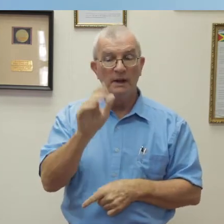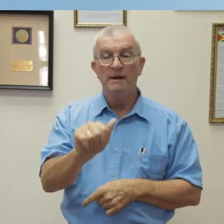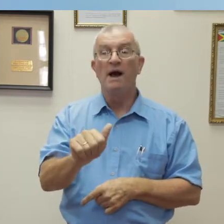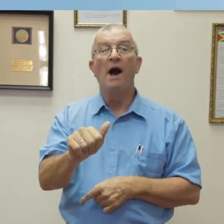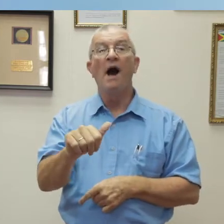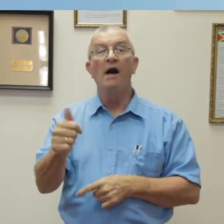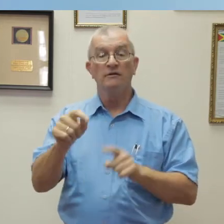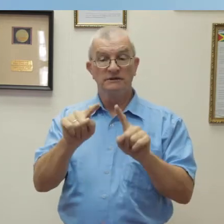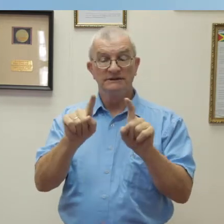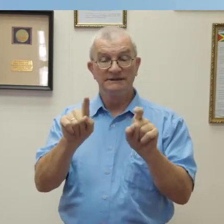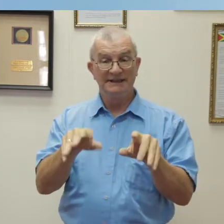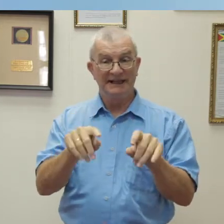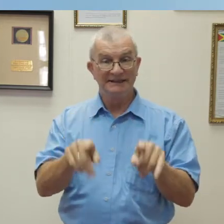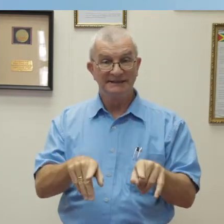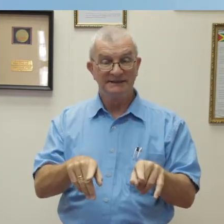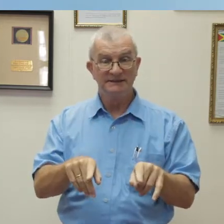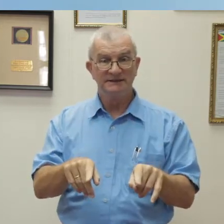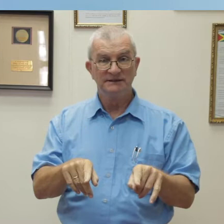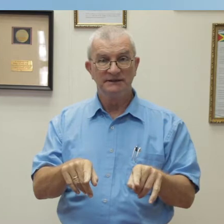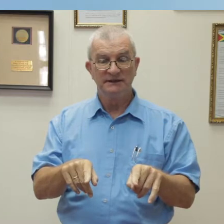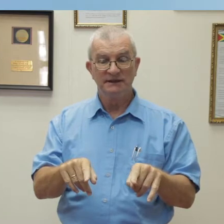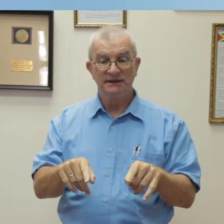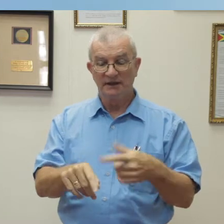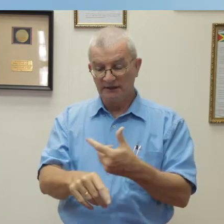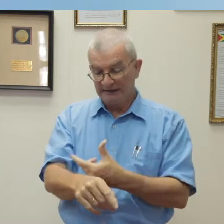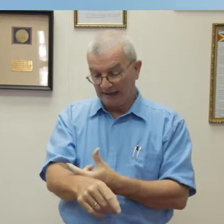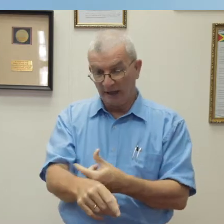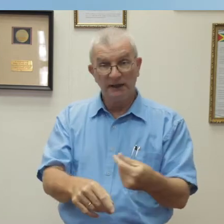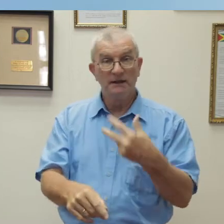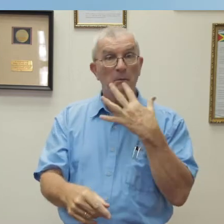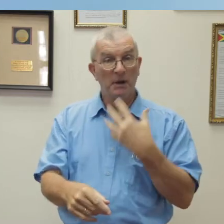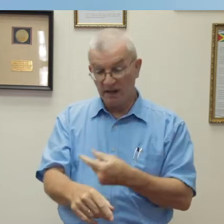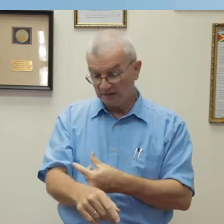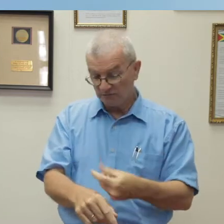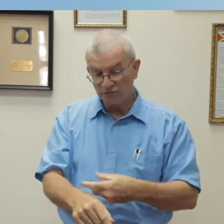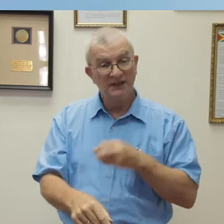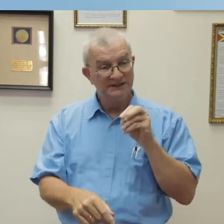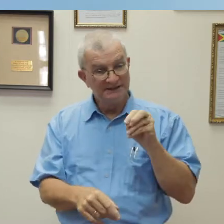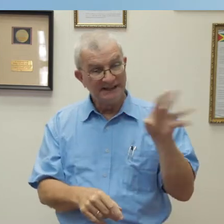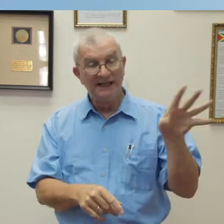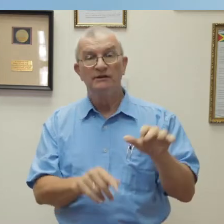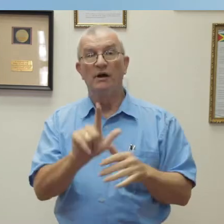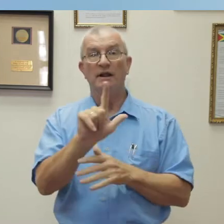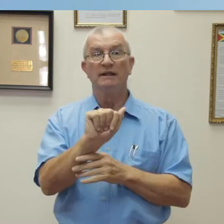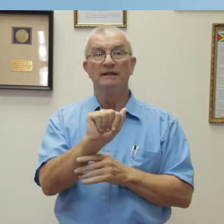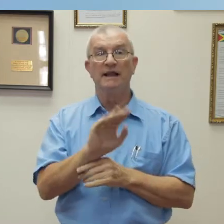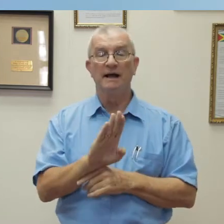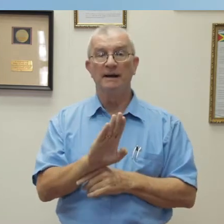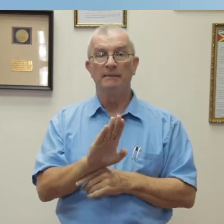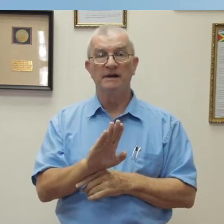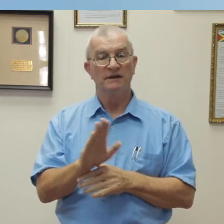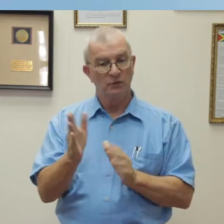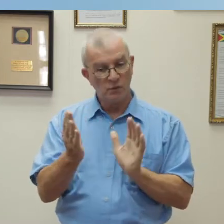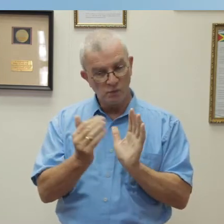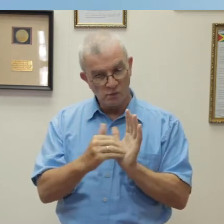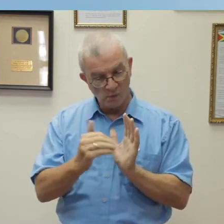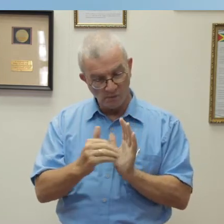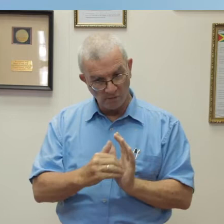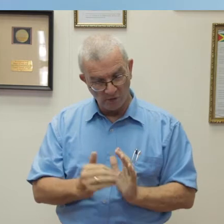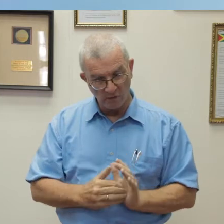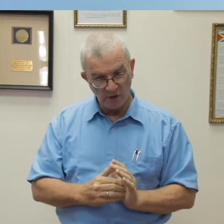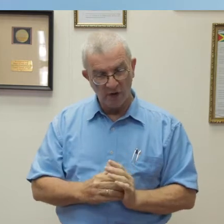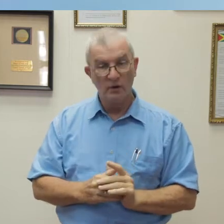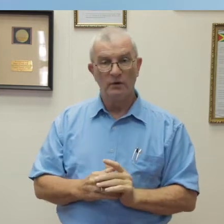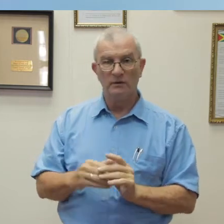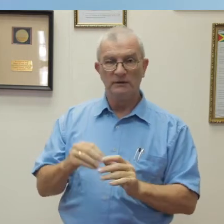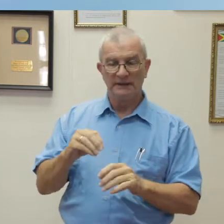off and sent to a laboratory. And these are done quite frequently when a patient is in